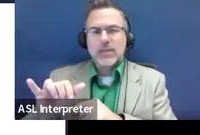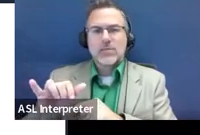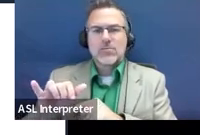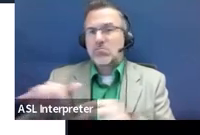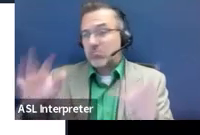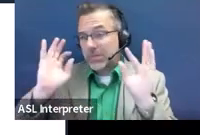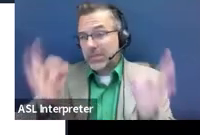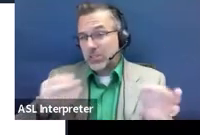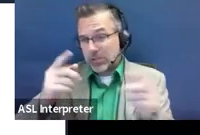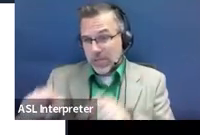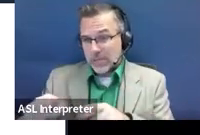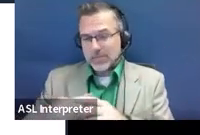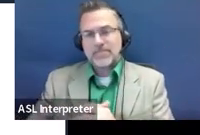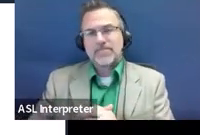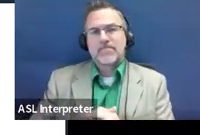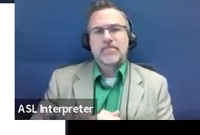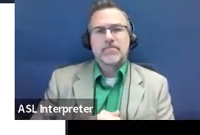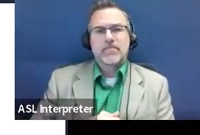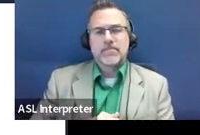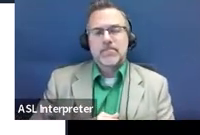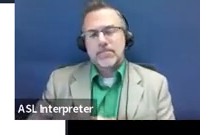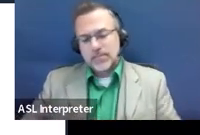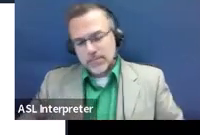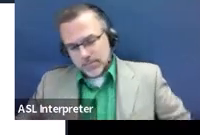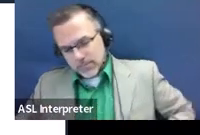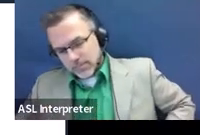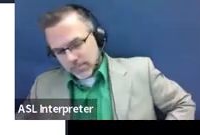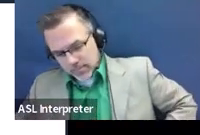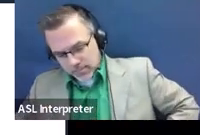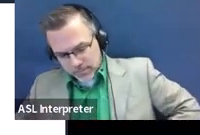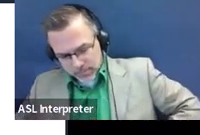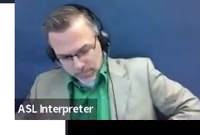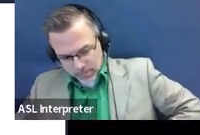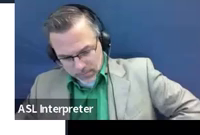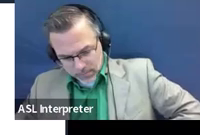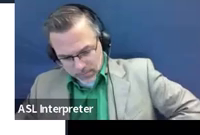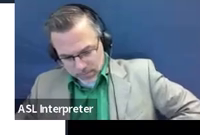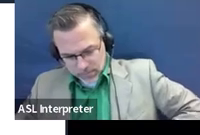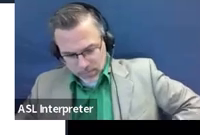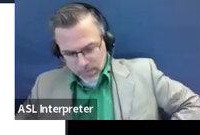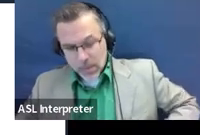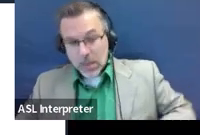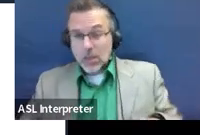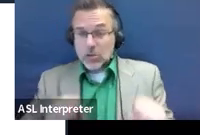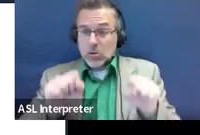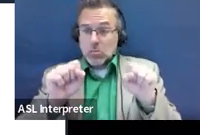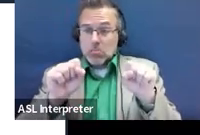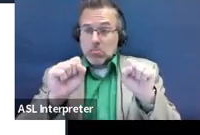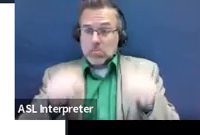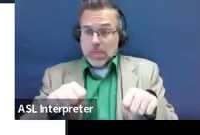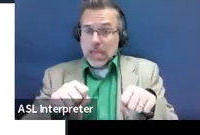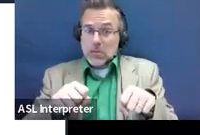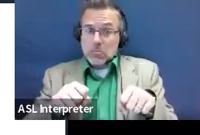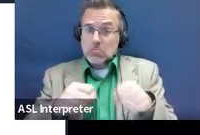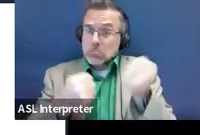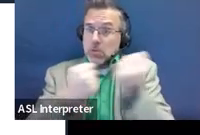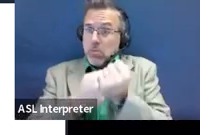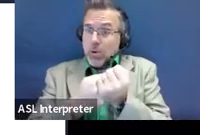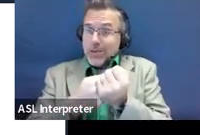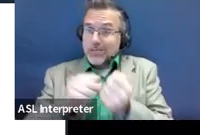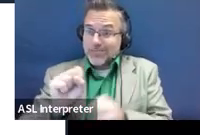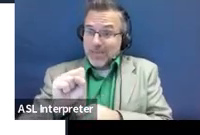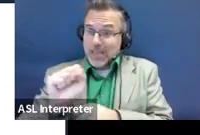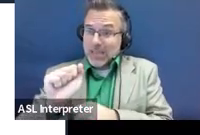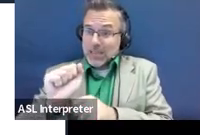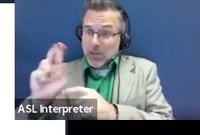either make the decision for, in favor of the SAU, or it